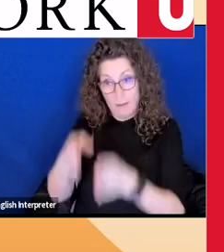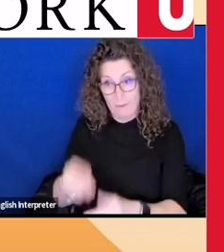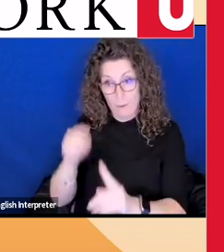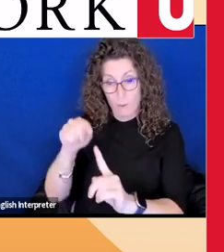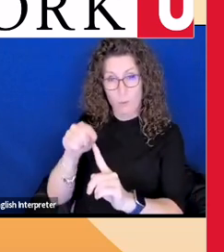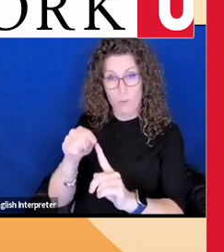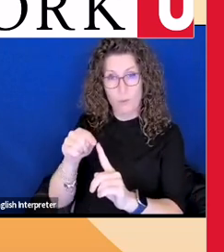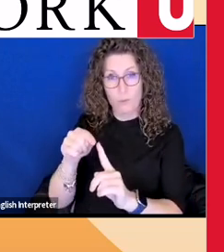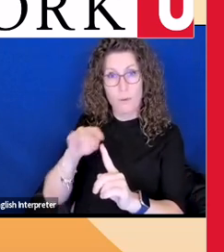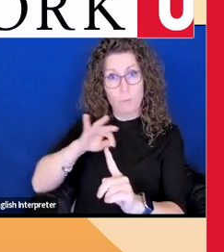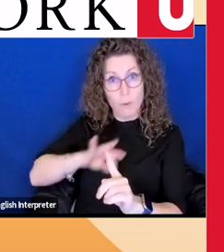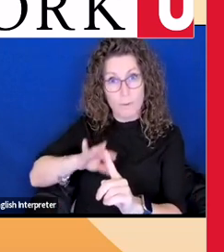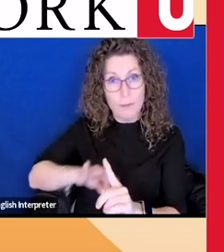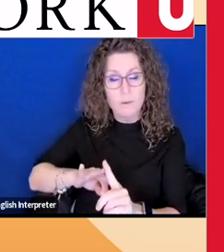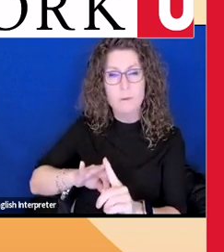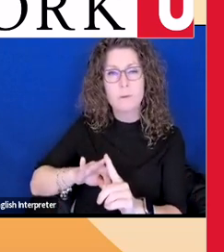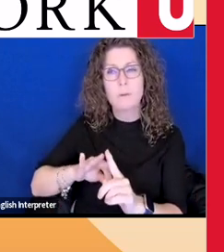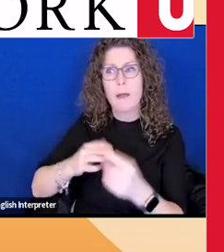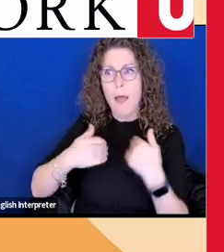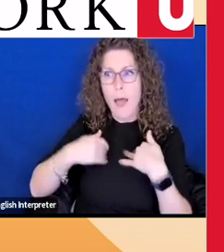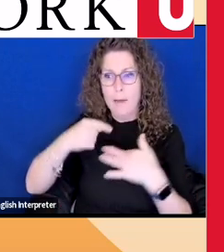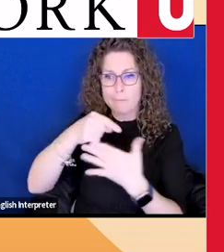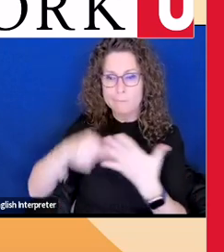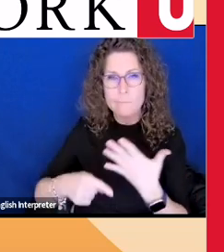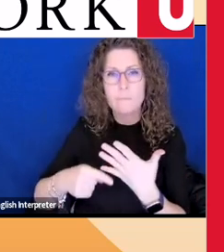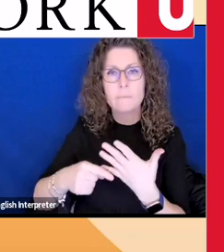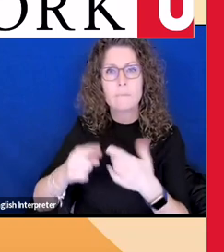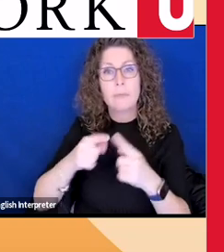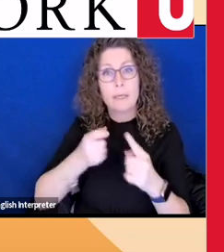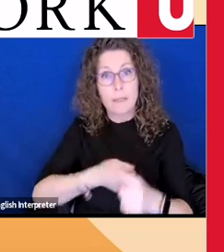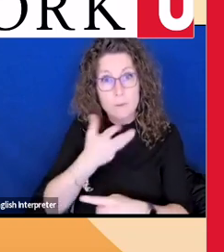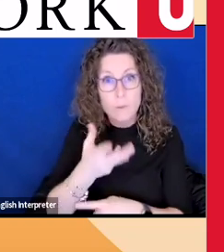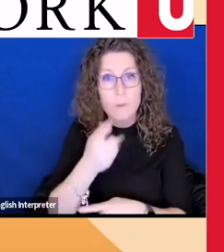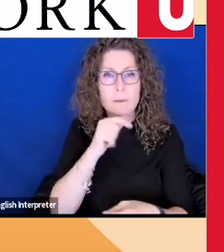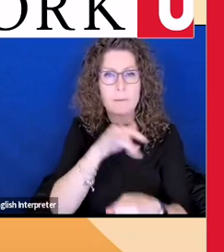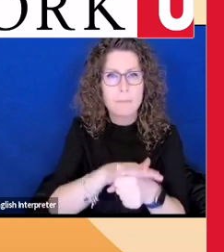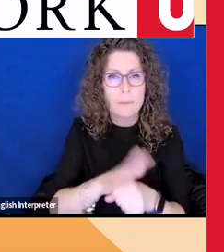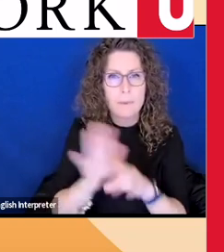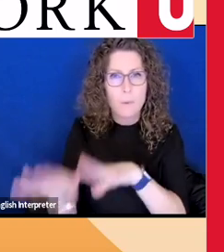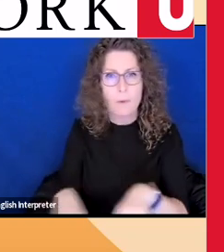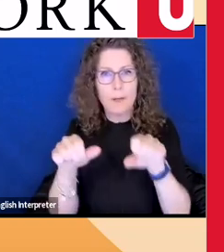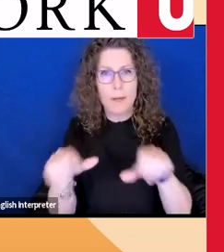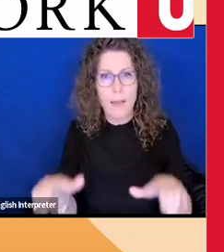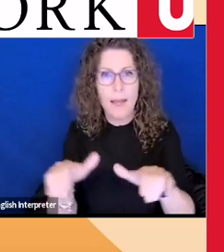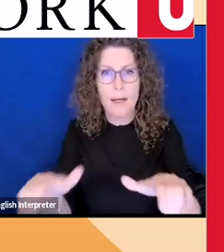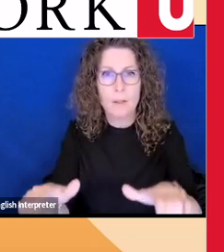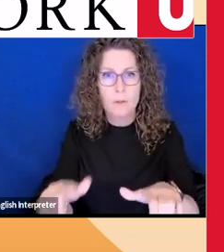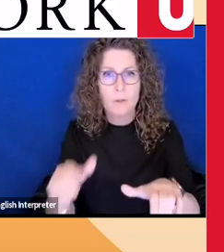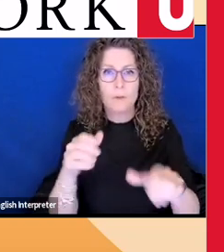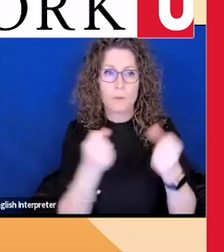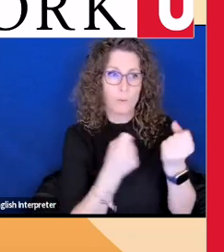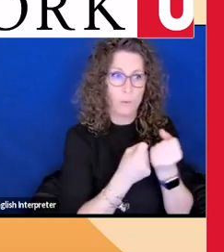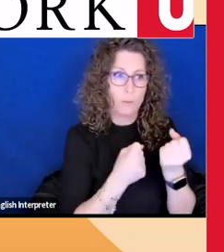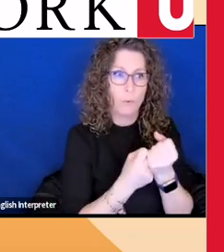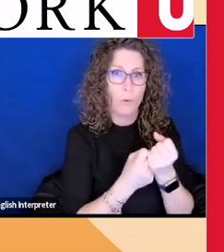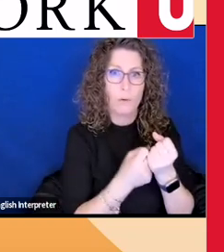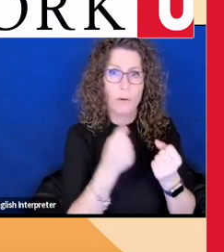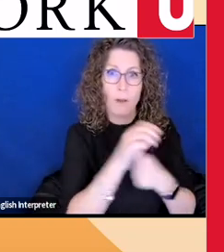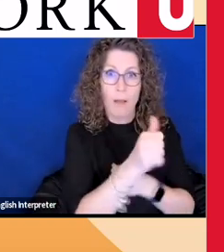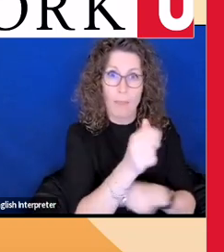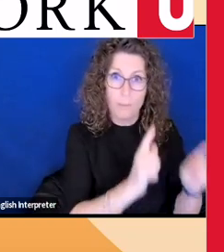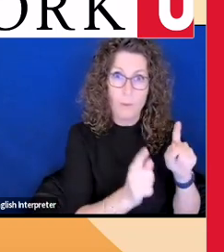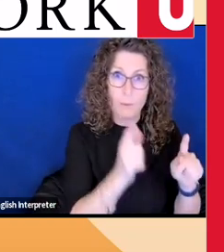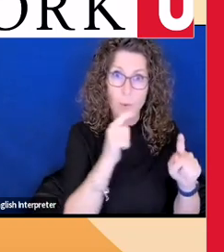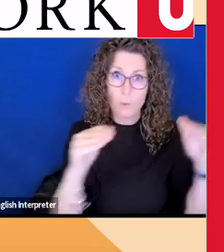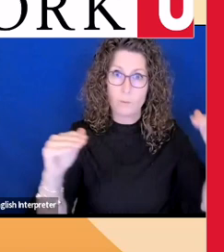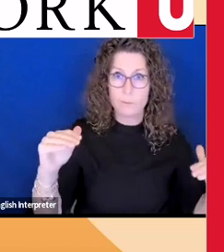or advantaged individuals express a commitment and take action on behalf of disadvantaged others, we should ask